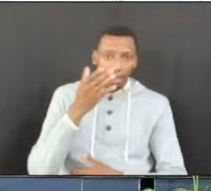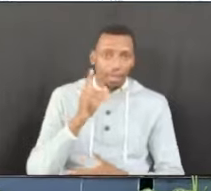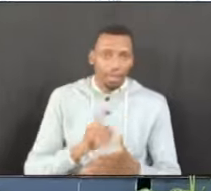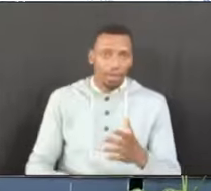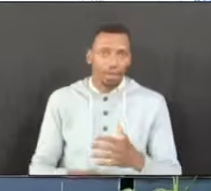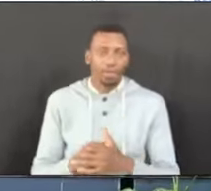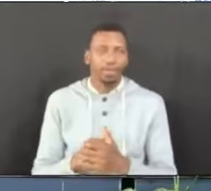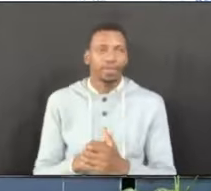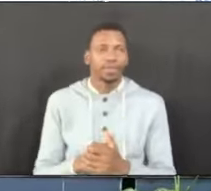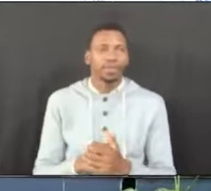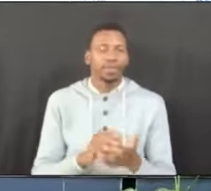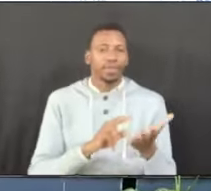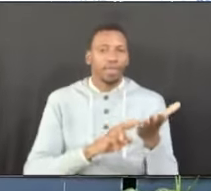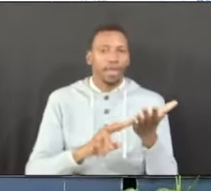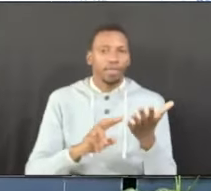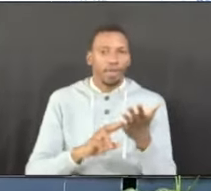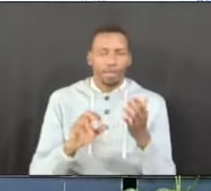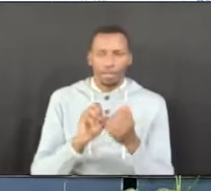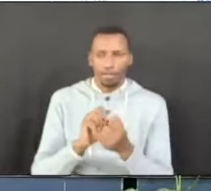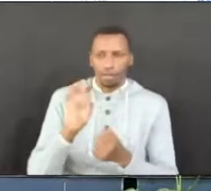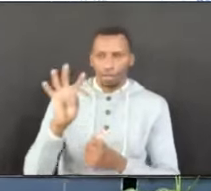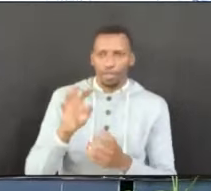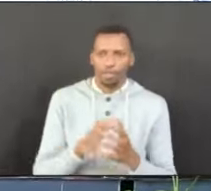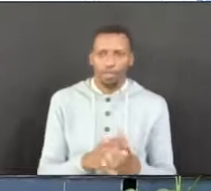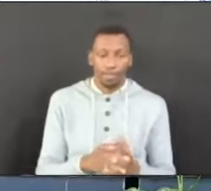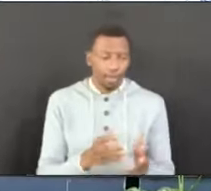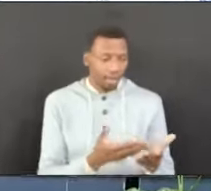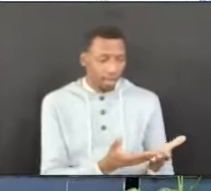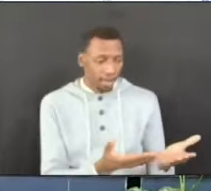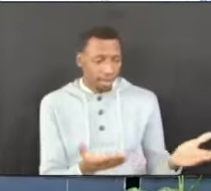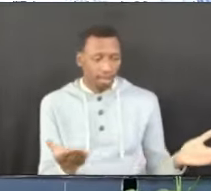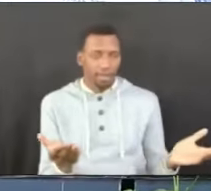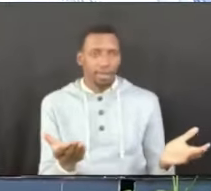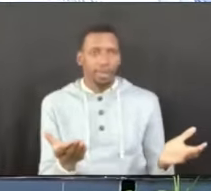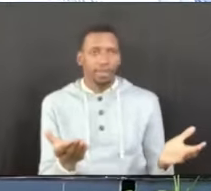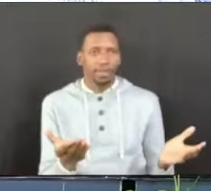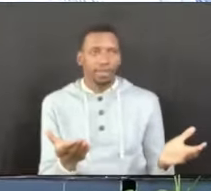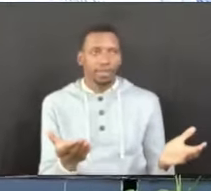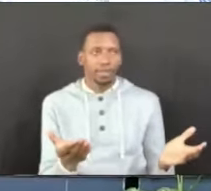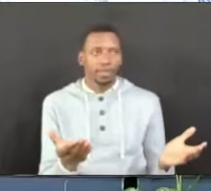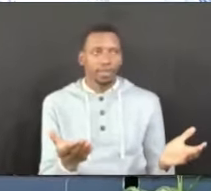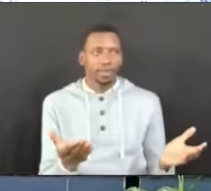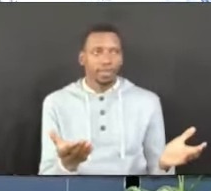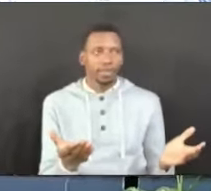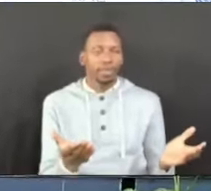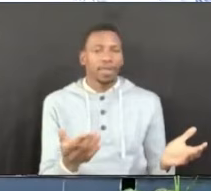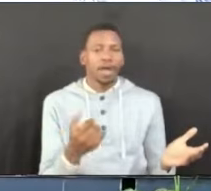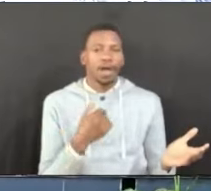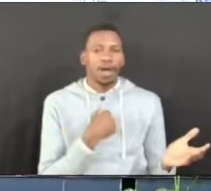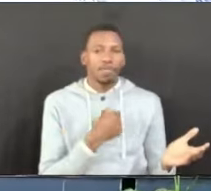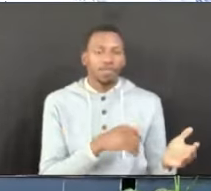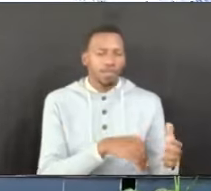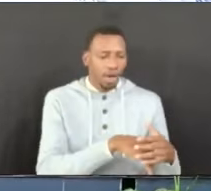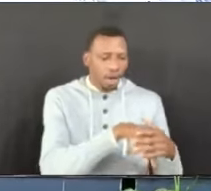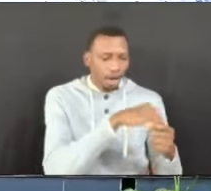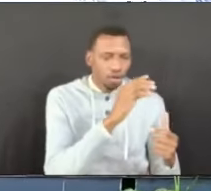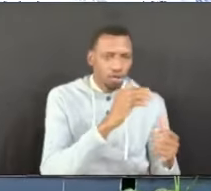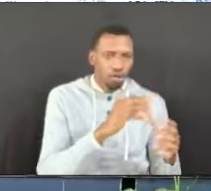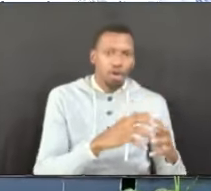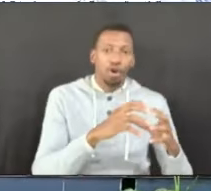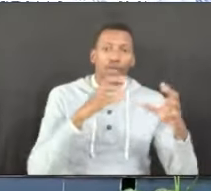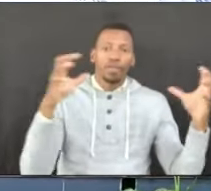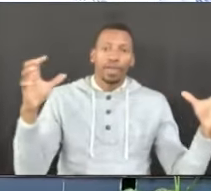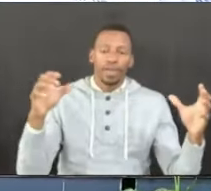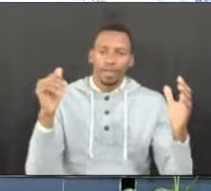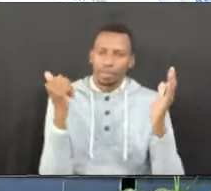this, verse 14. These are they who have come out of the great